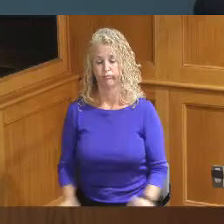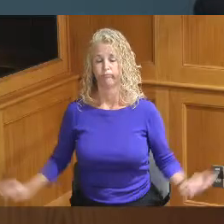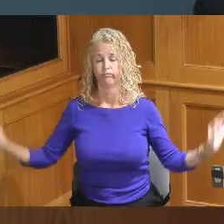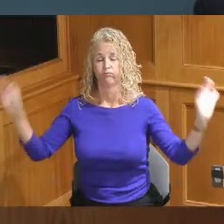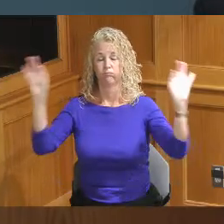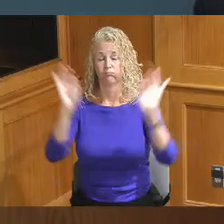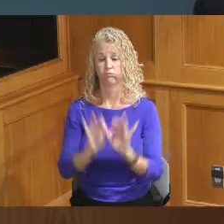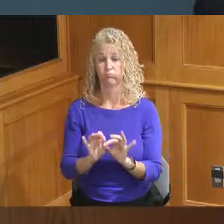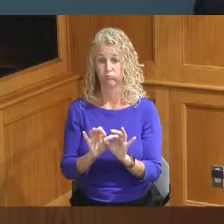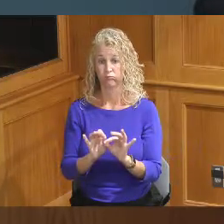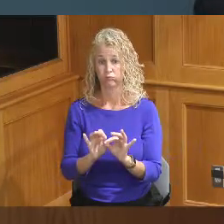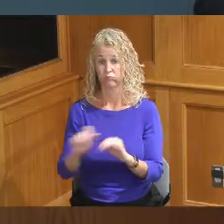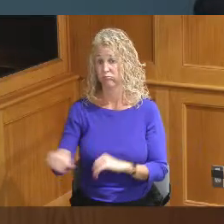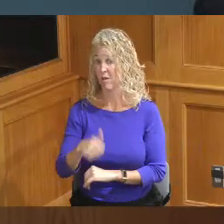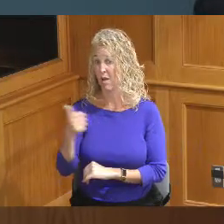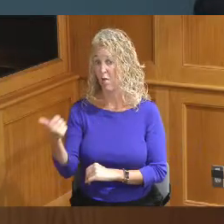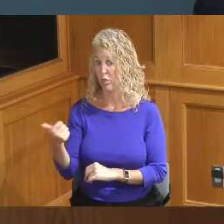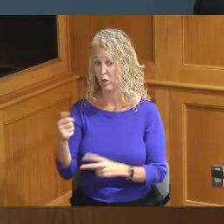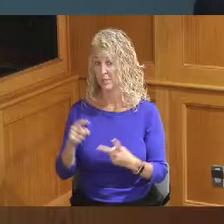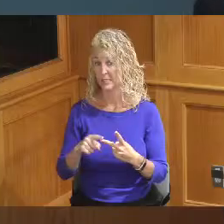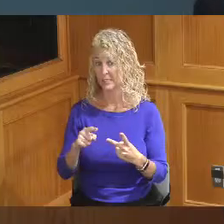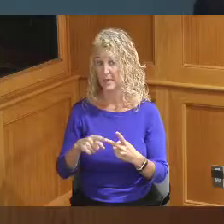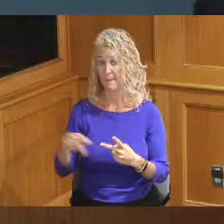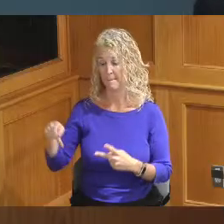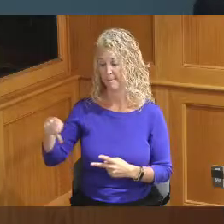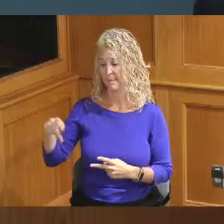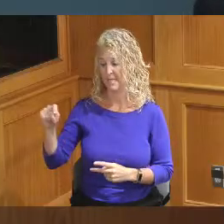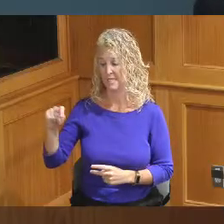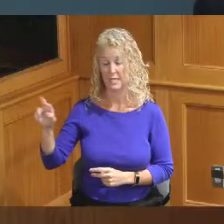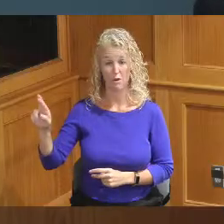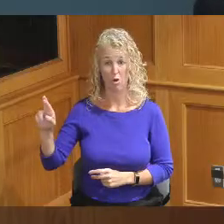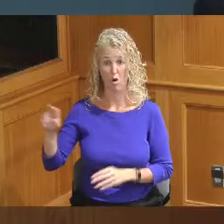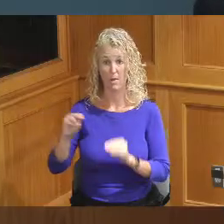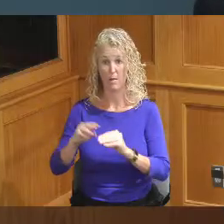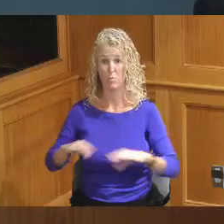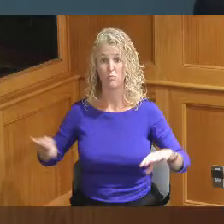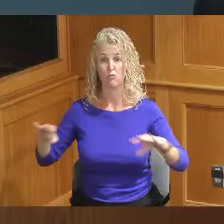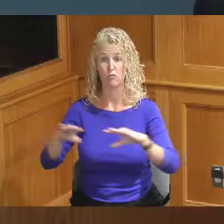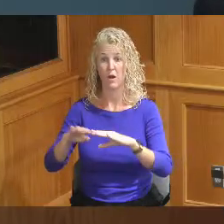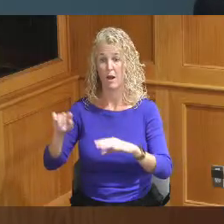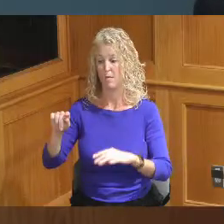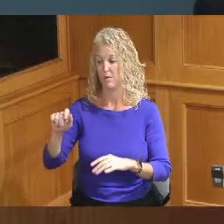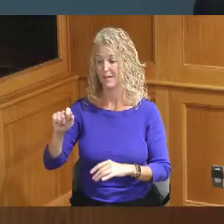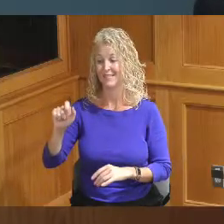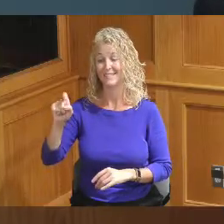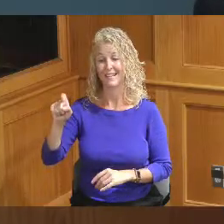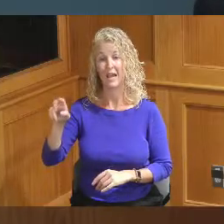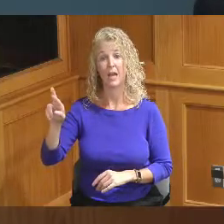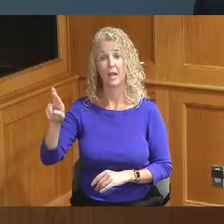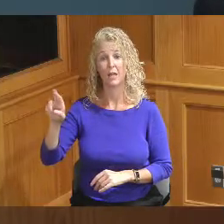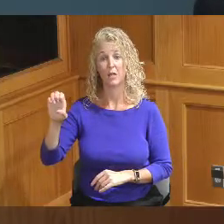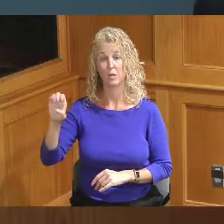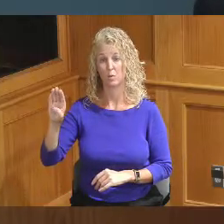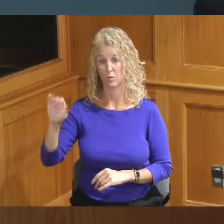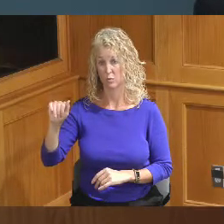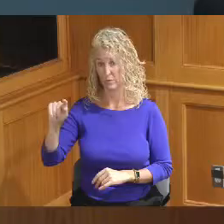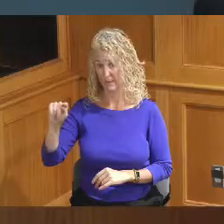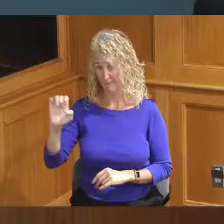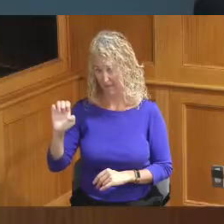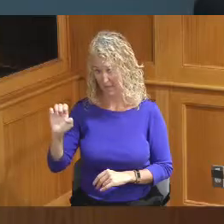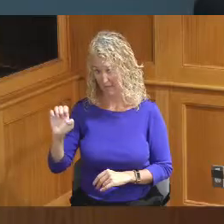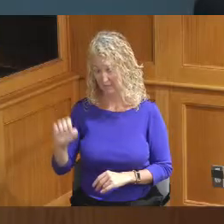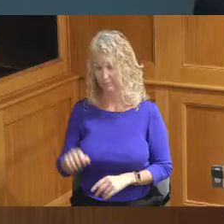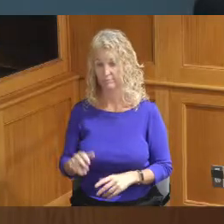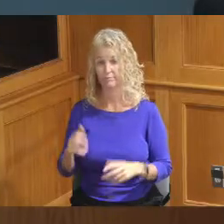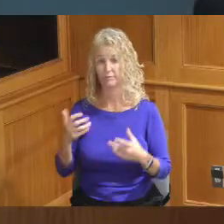to that. The other thing that was talked about is the PTR, the property tax rebate. So it is